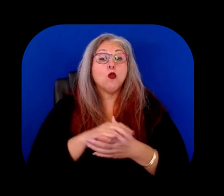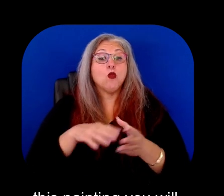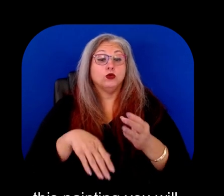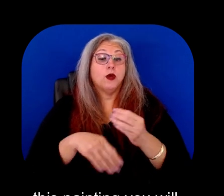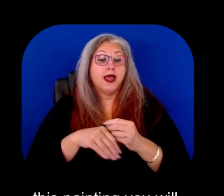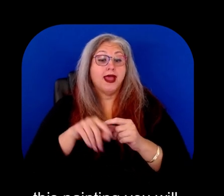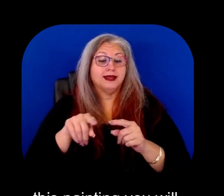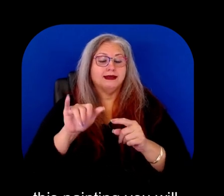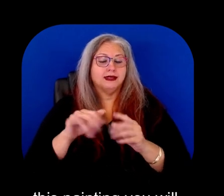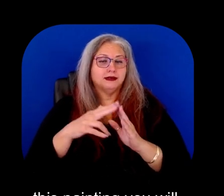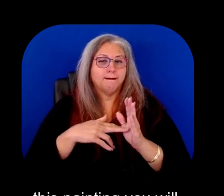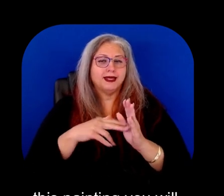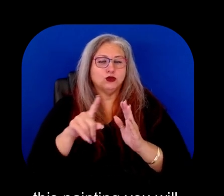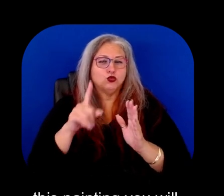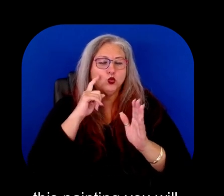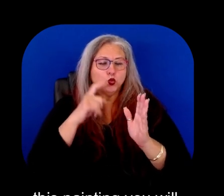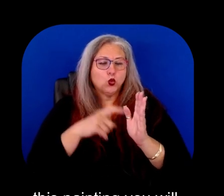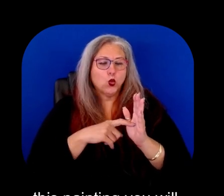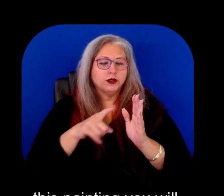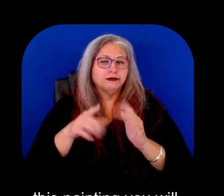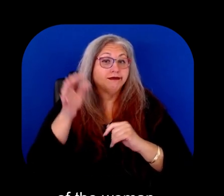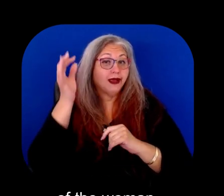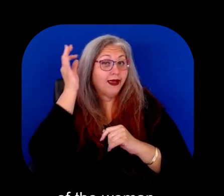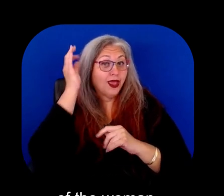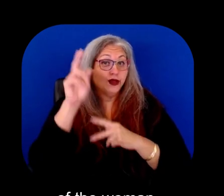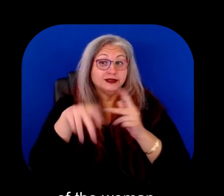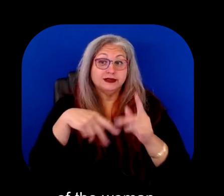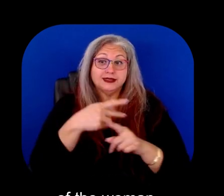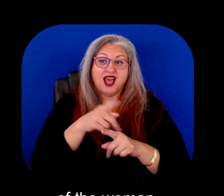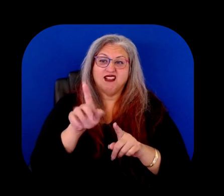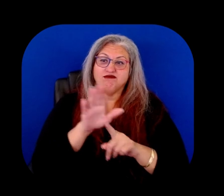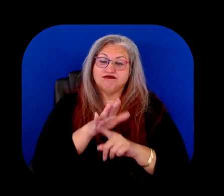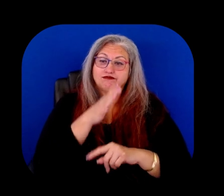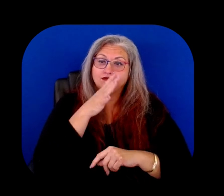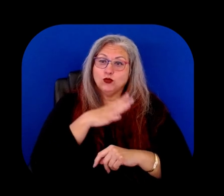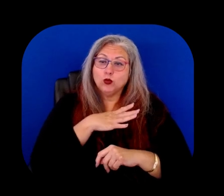Additionally, this painting, you will notice the hairstyle of the woman.